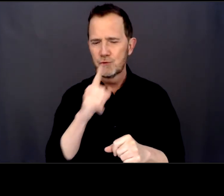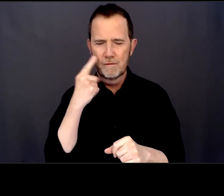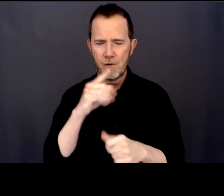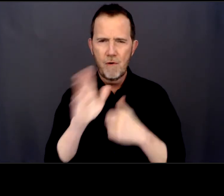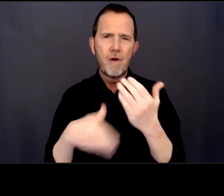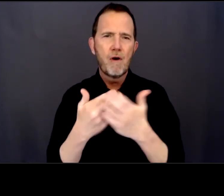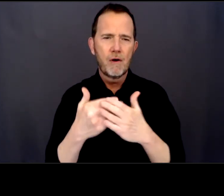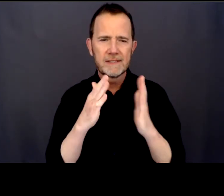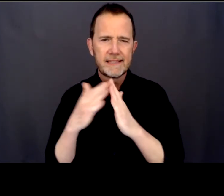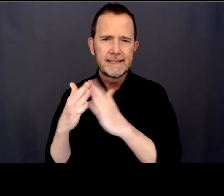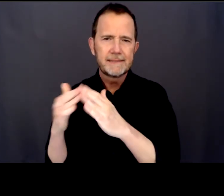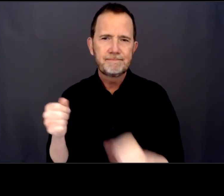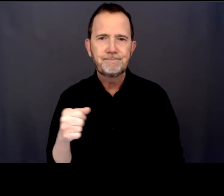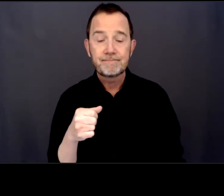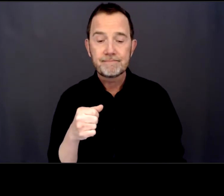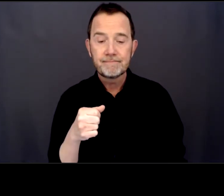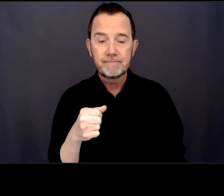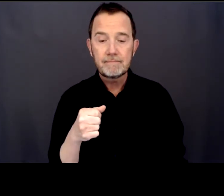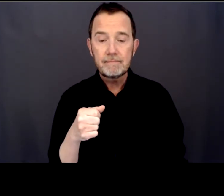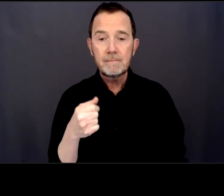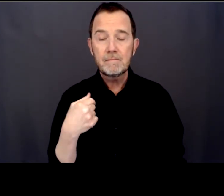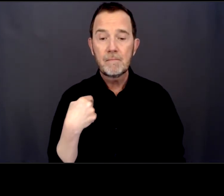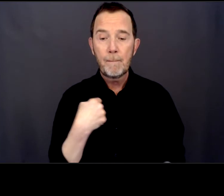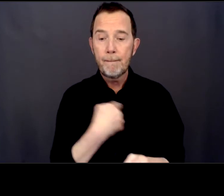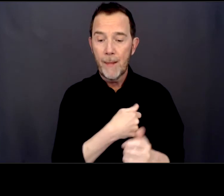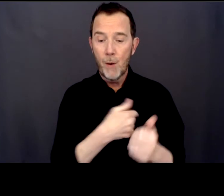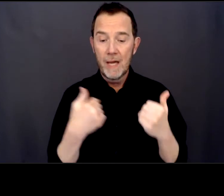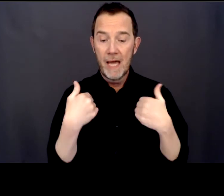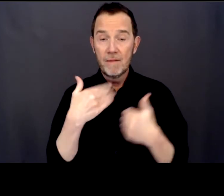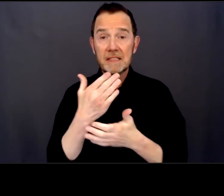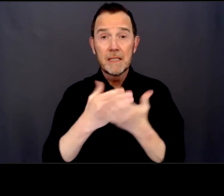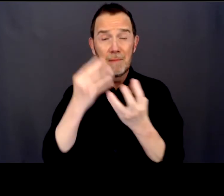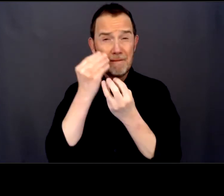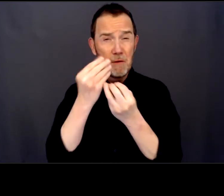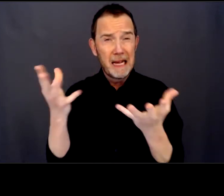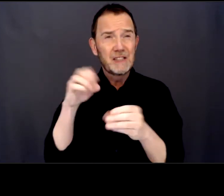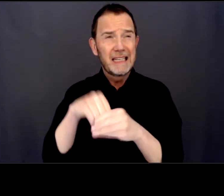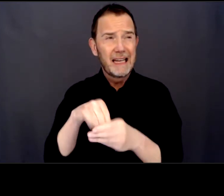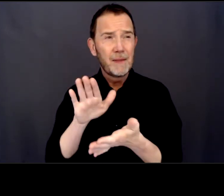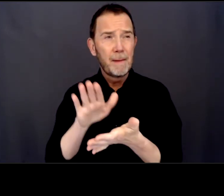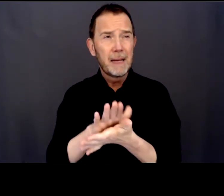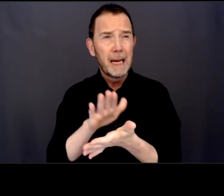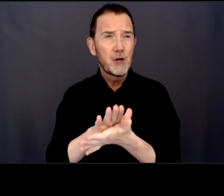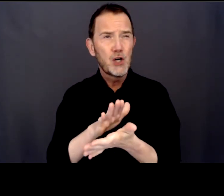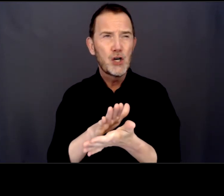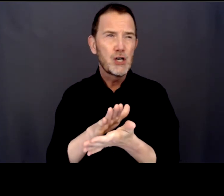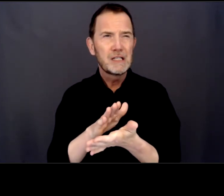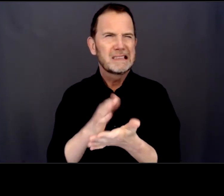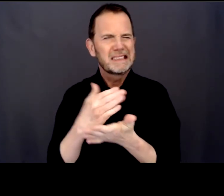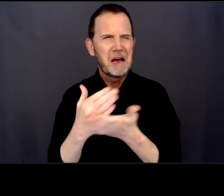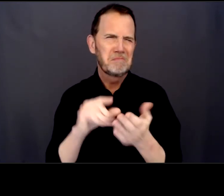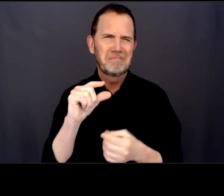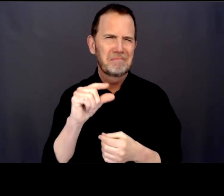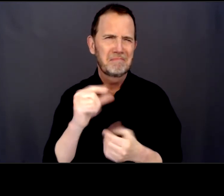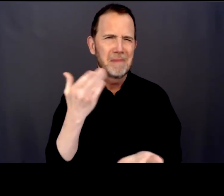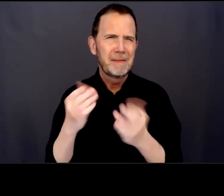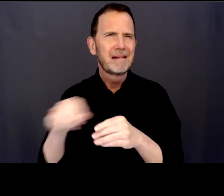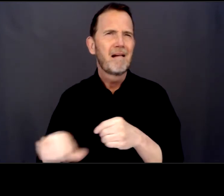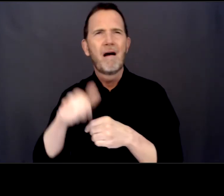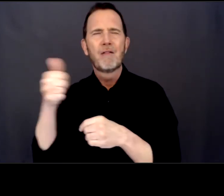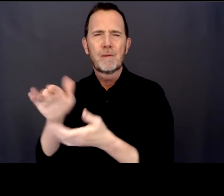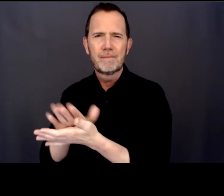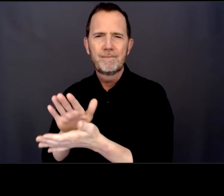I want to say we have some information in the paper, but it could be in a different brief. But we have accessible versions of both